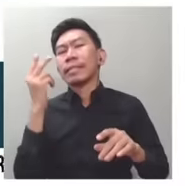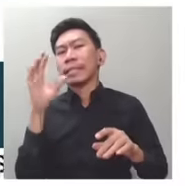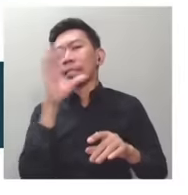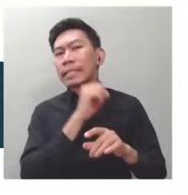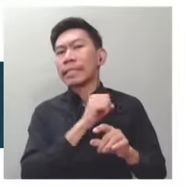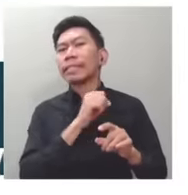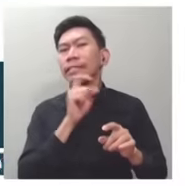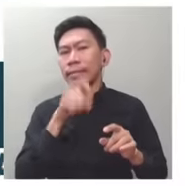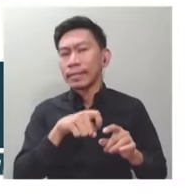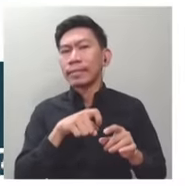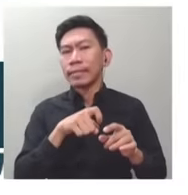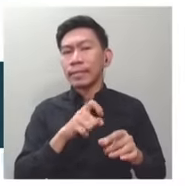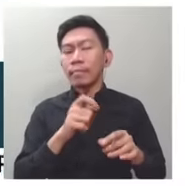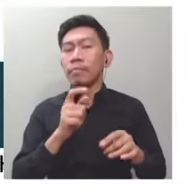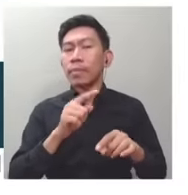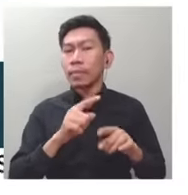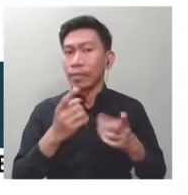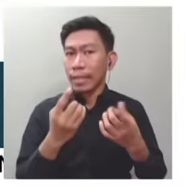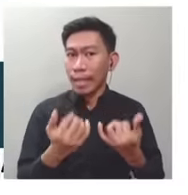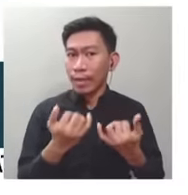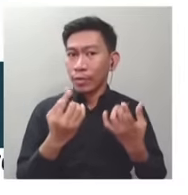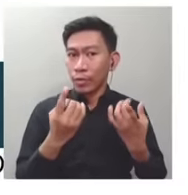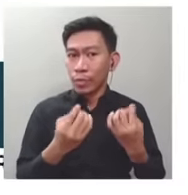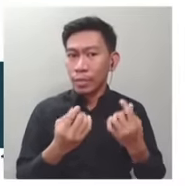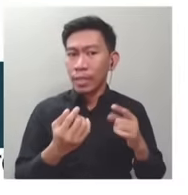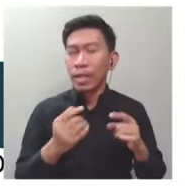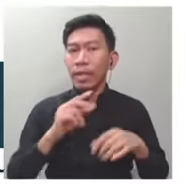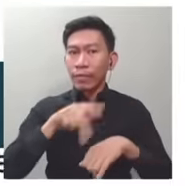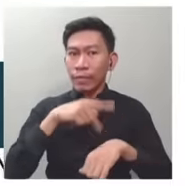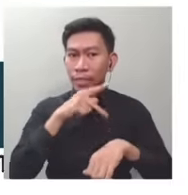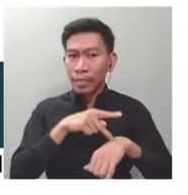at the very least, if the Philippines takes out